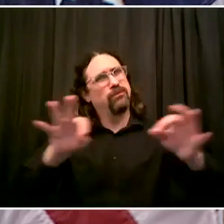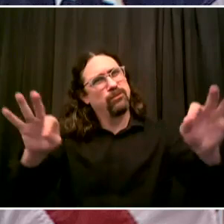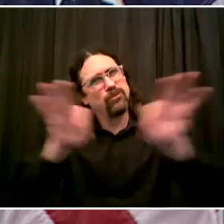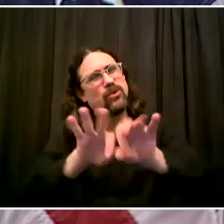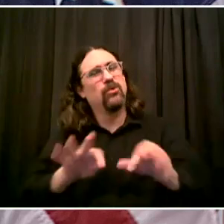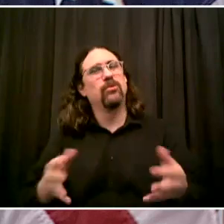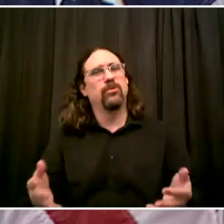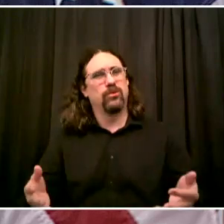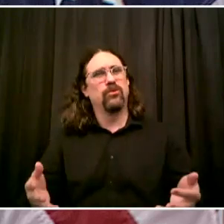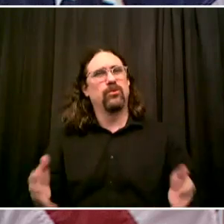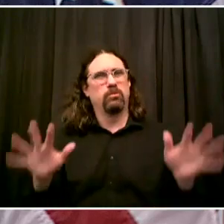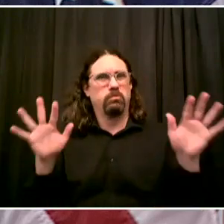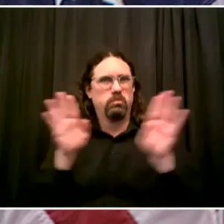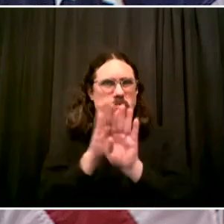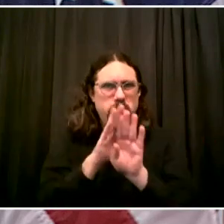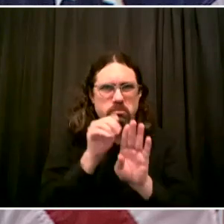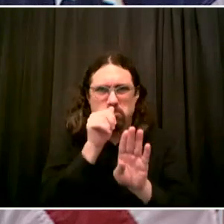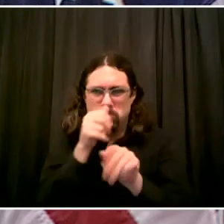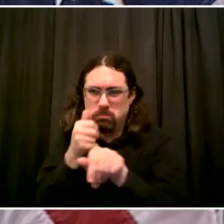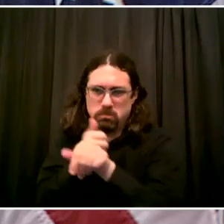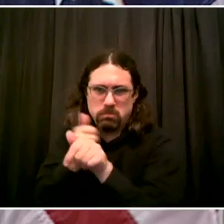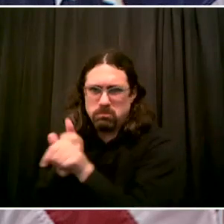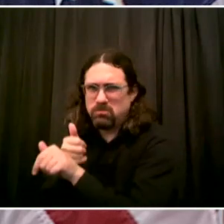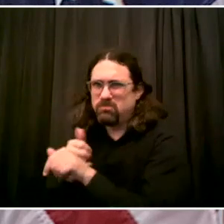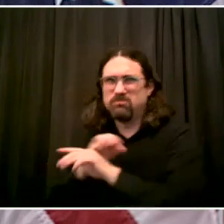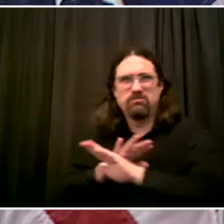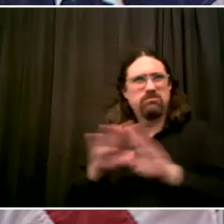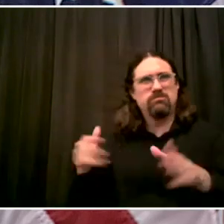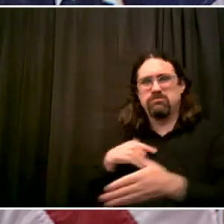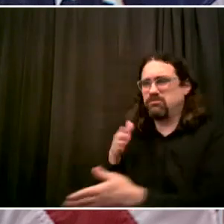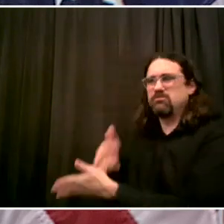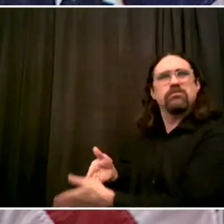Next, we have Rich from WCBS 880.